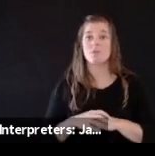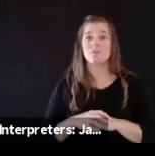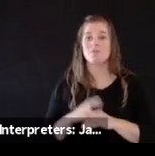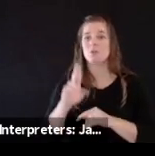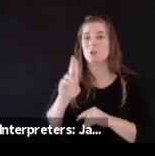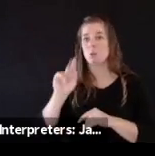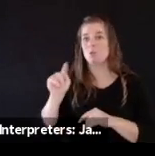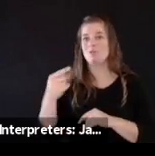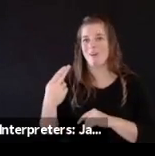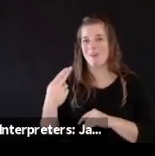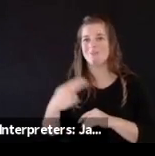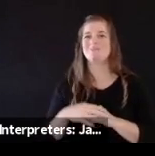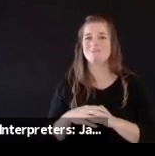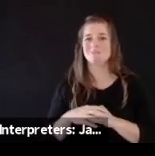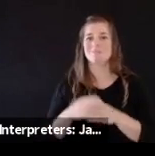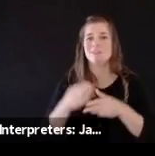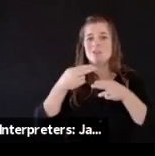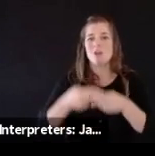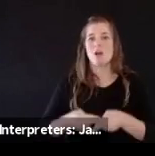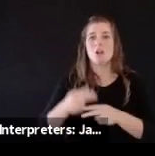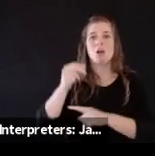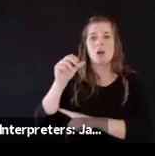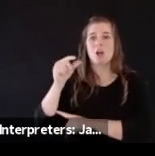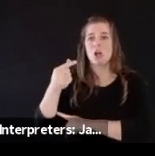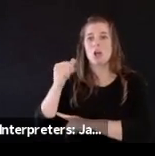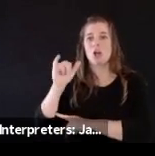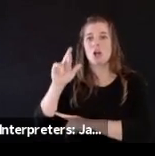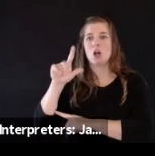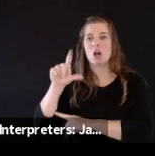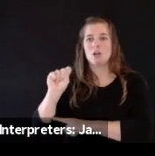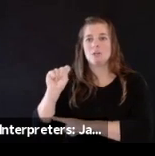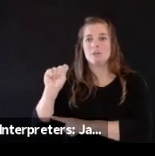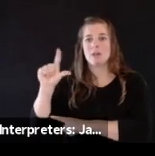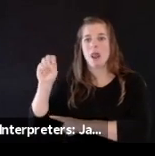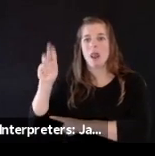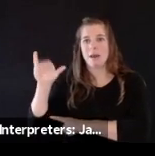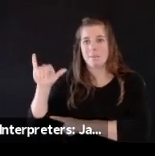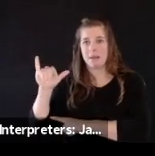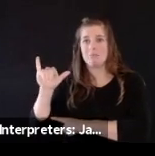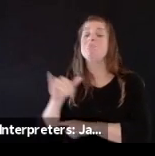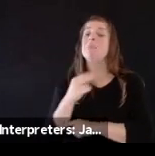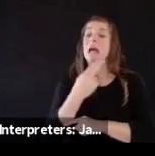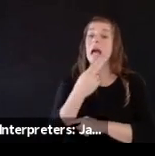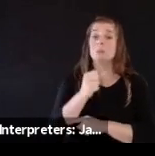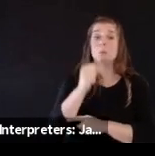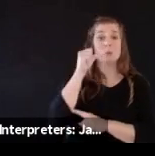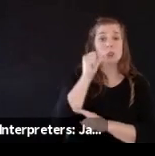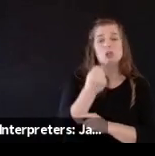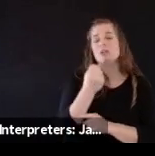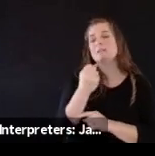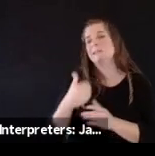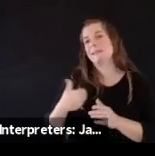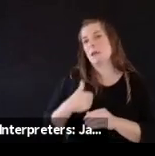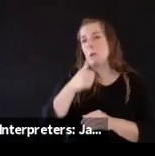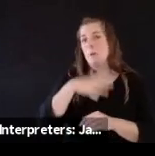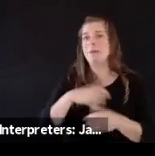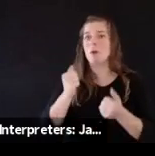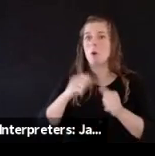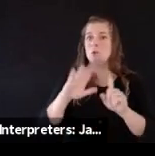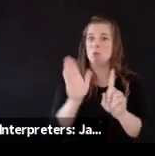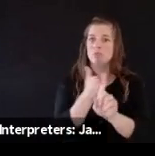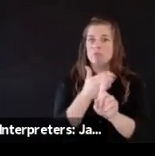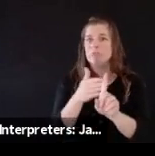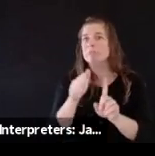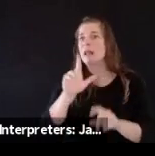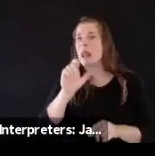Utah. So it's called Girls Lobby. Girls Lobby enables high school aged young women to lobby during the legislative session. Now, I do